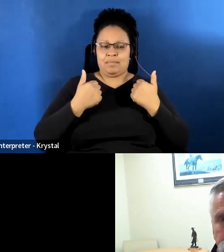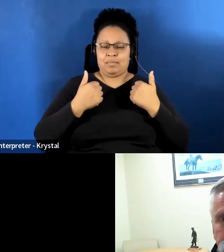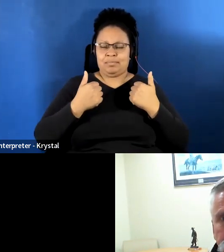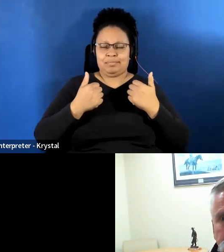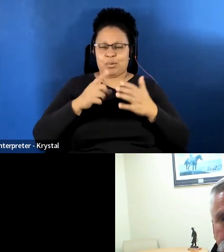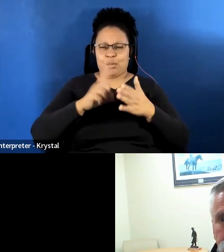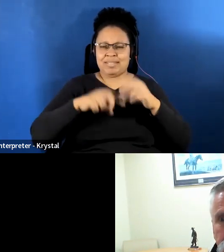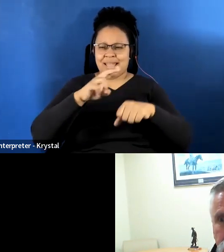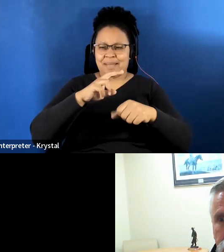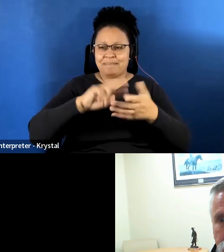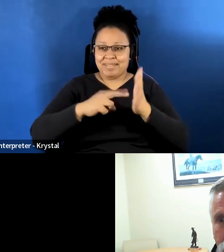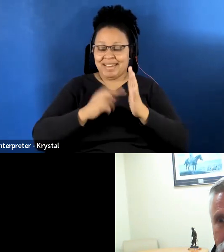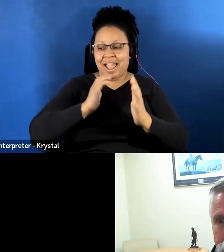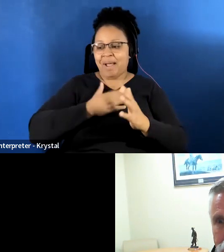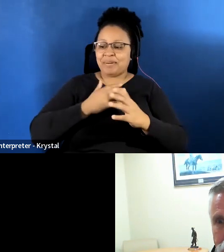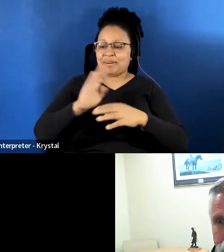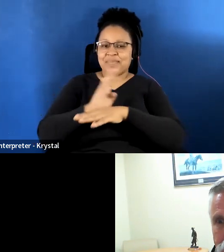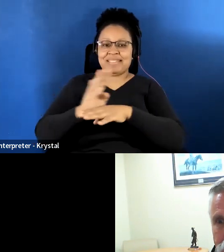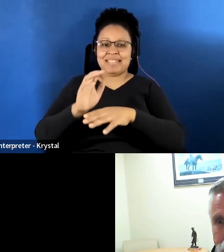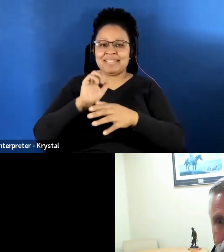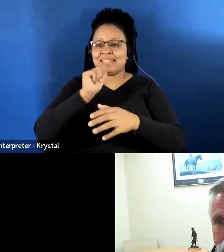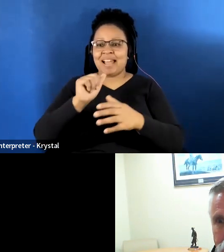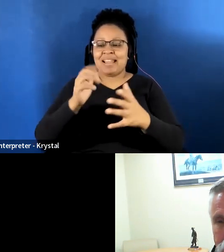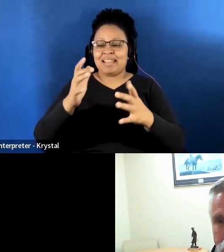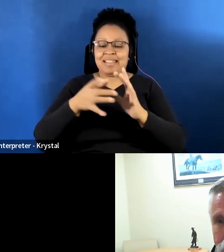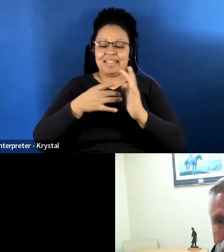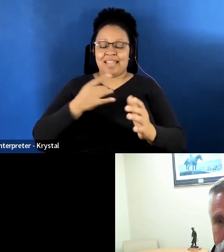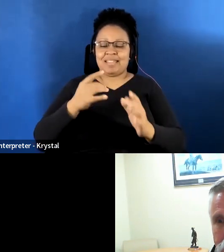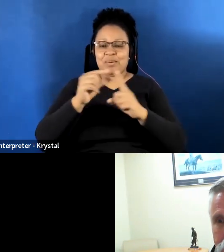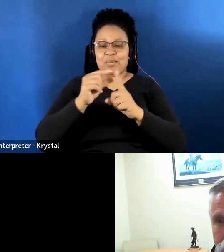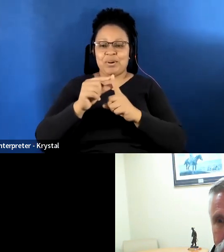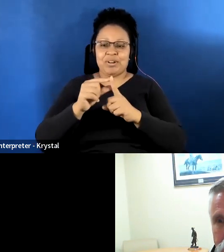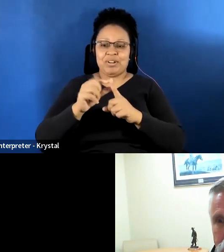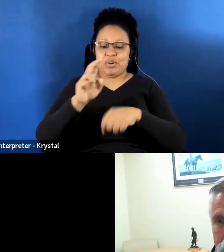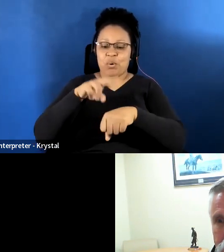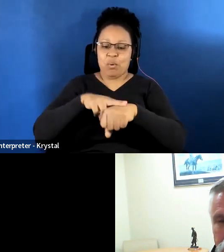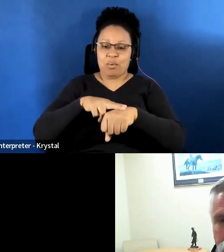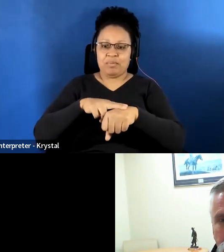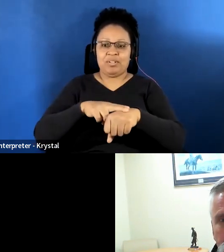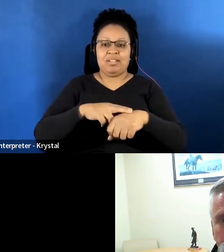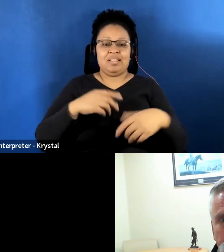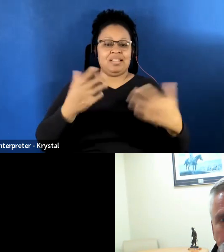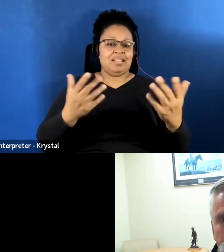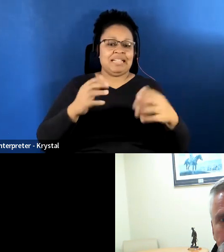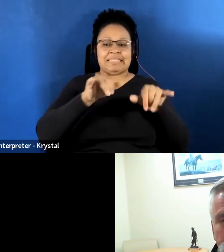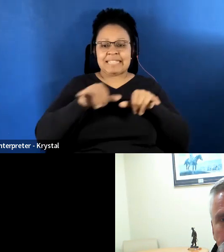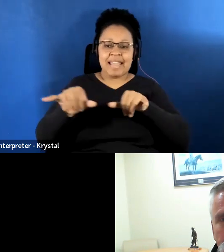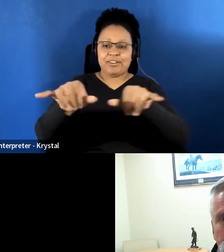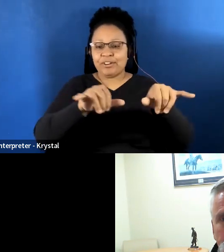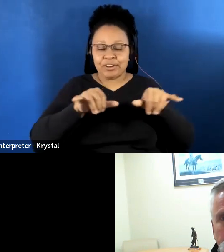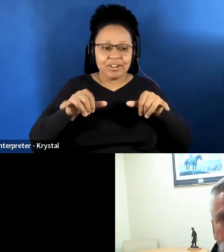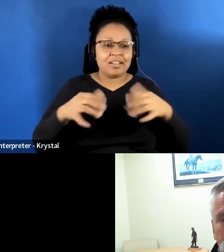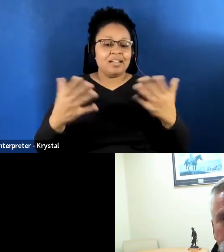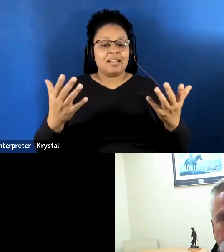normal in our business, right? Standard, whatever you want to call it. I call them normos. I call myself something else,